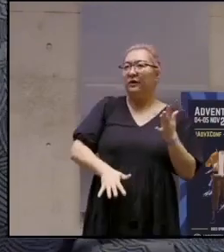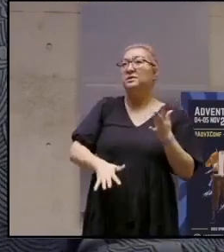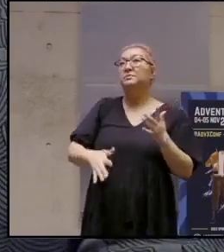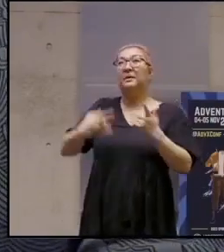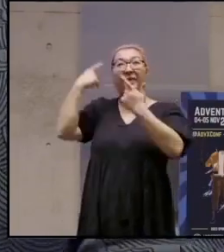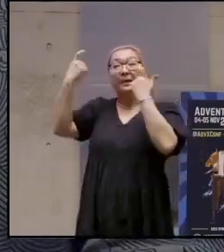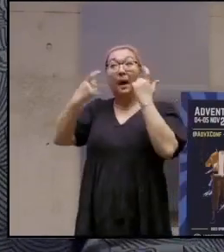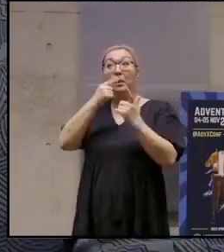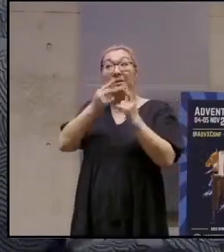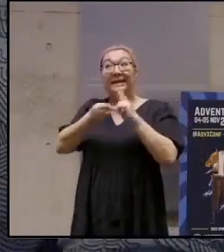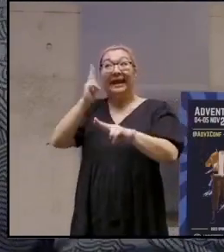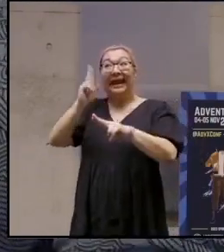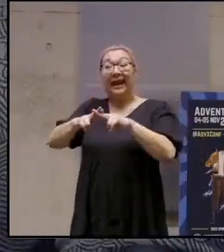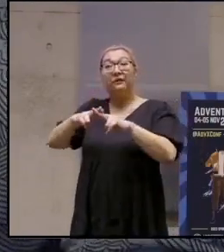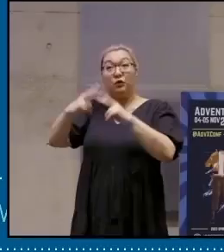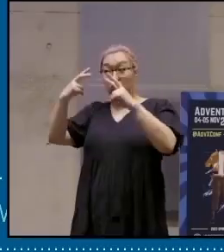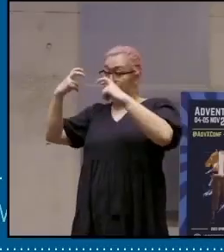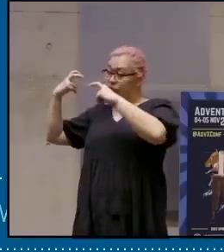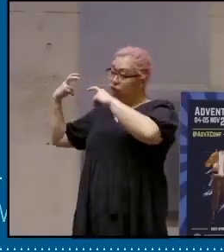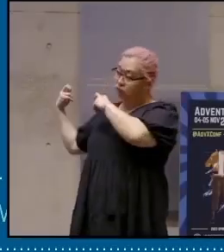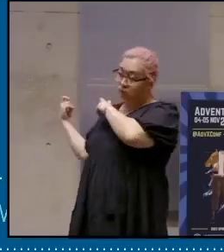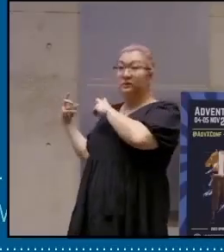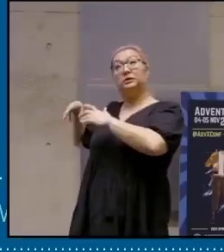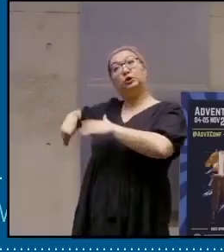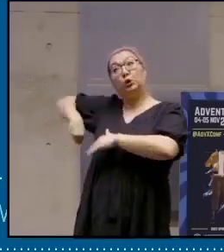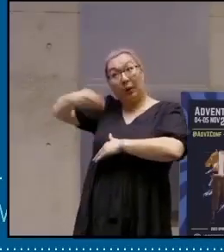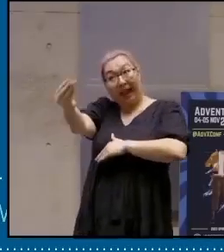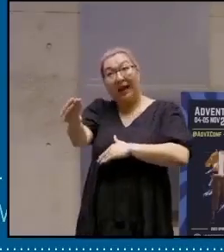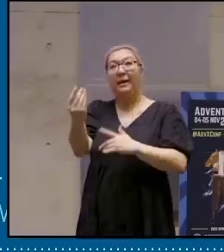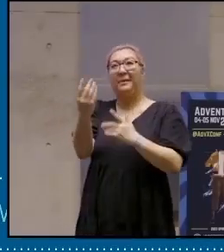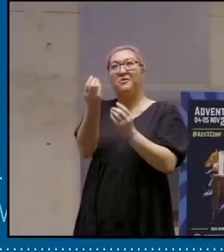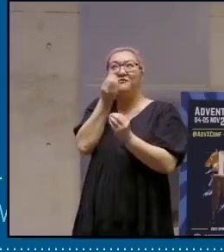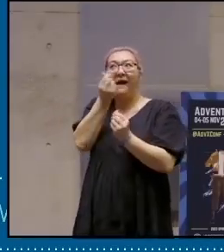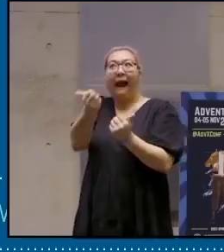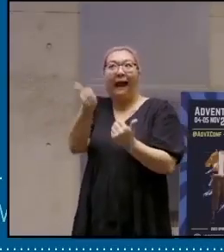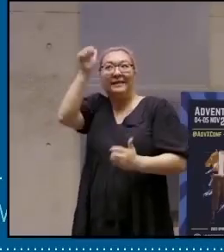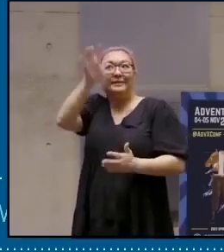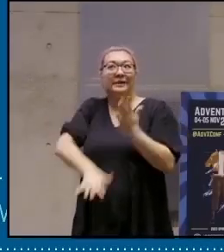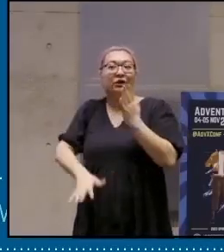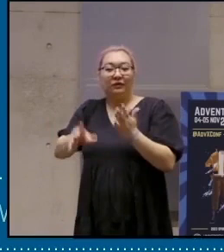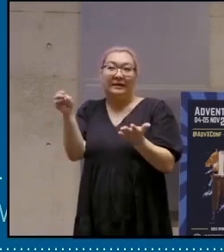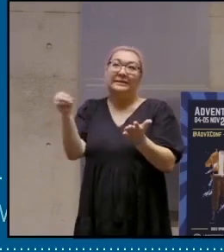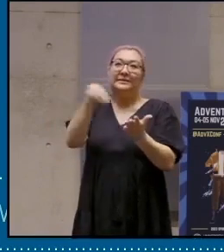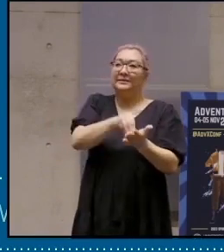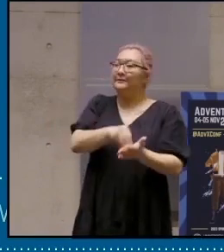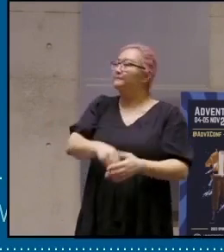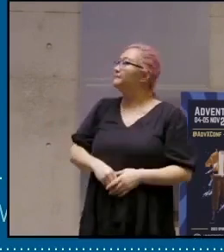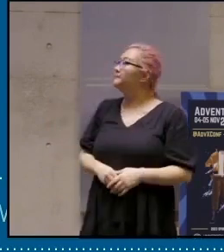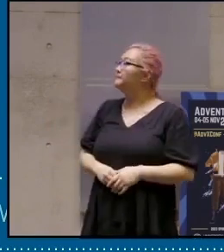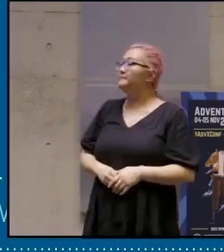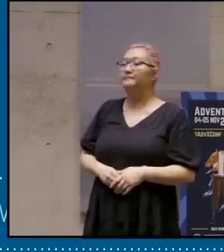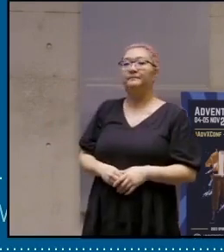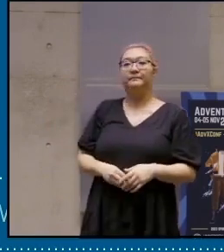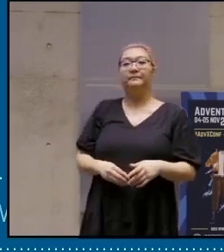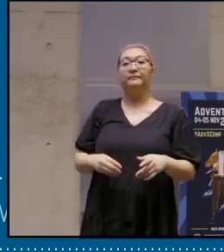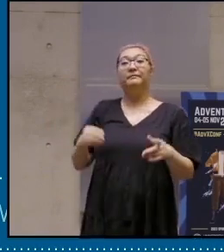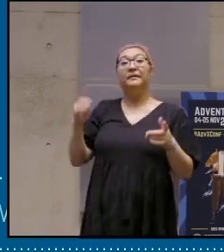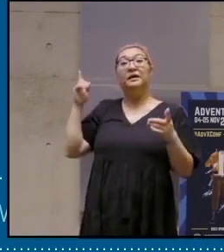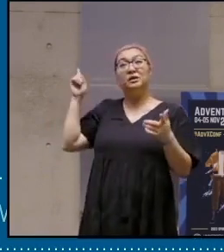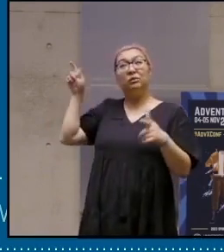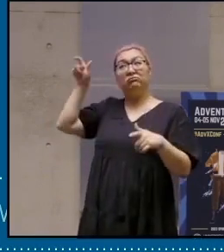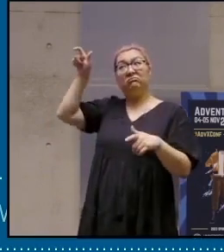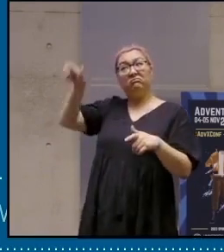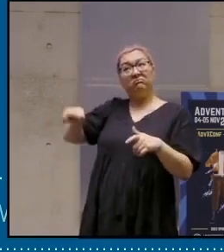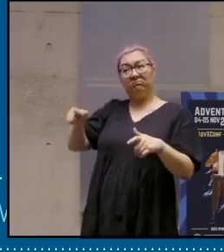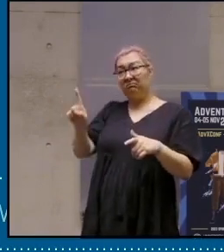a specific conflict nugget like this in a project. Maybe you're working on something with themes of the military or of a revolution or of